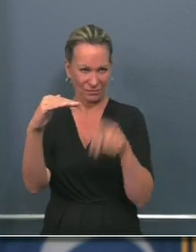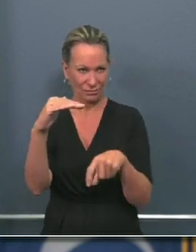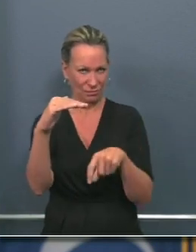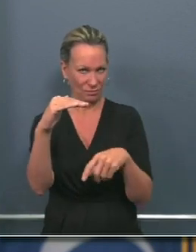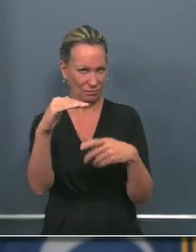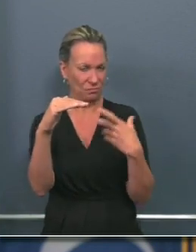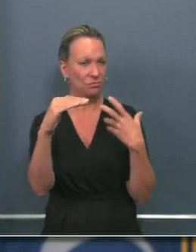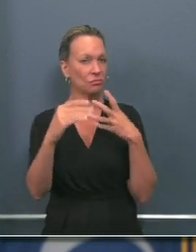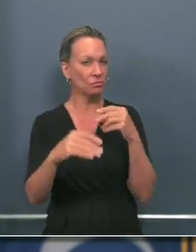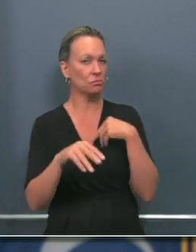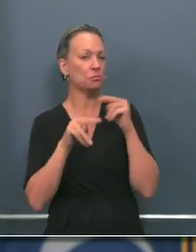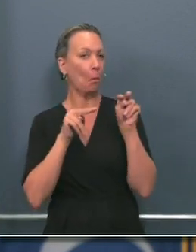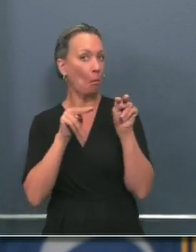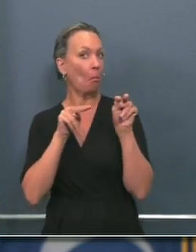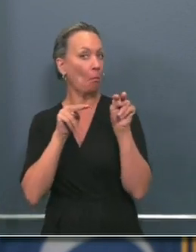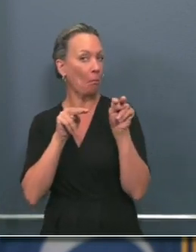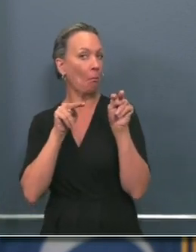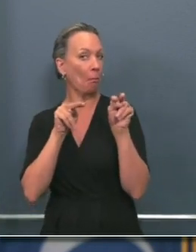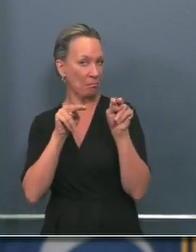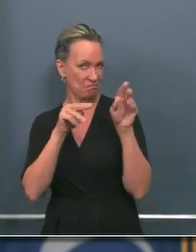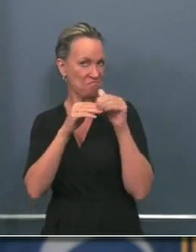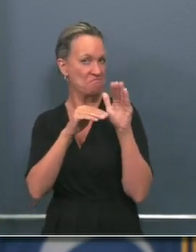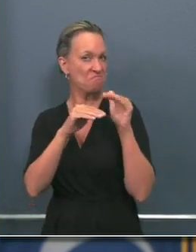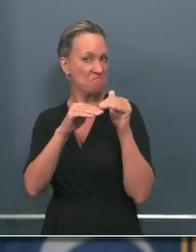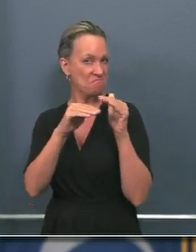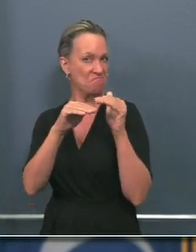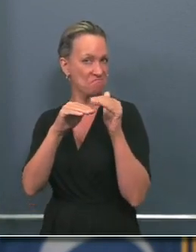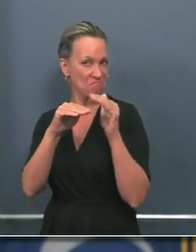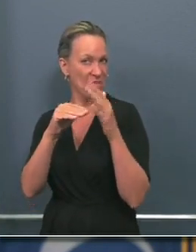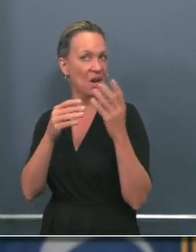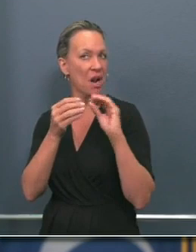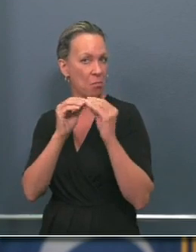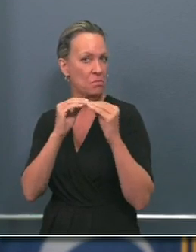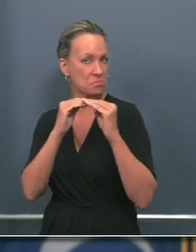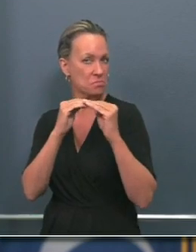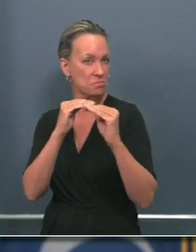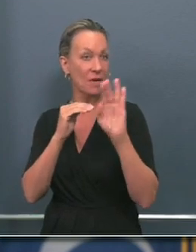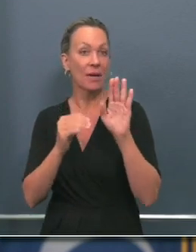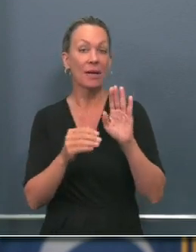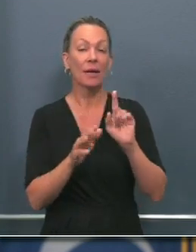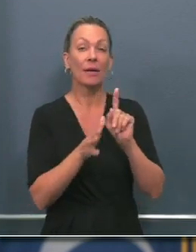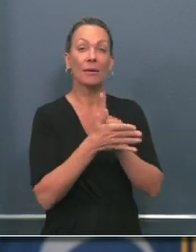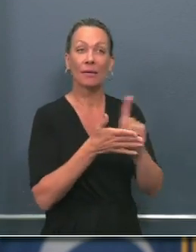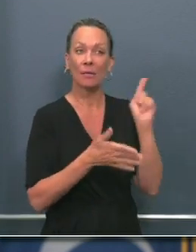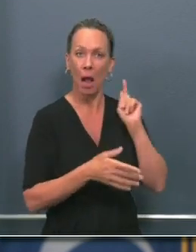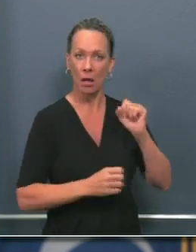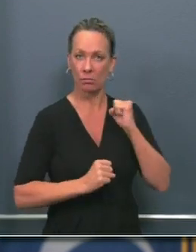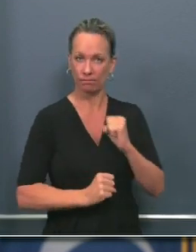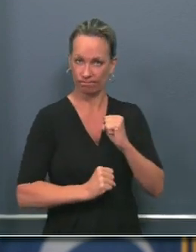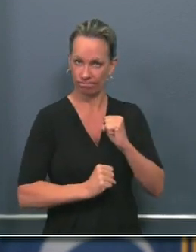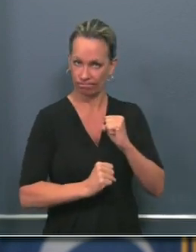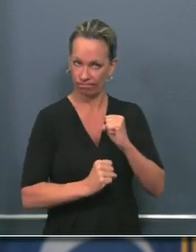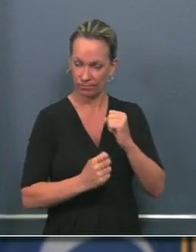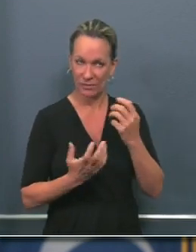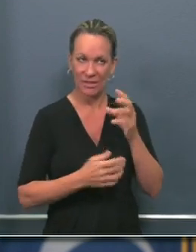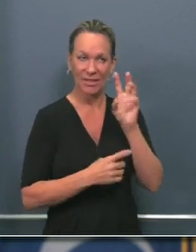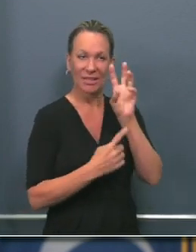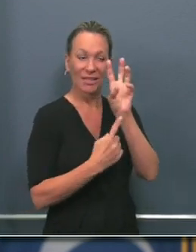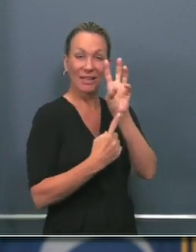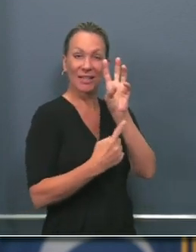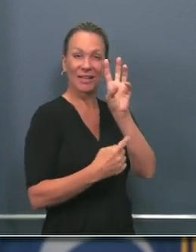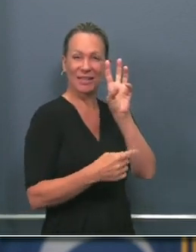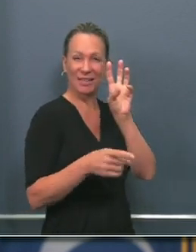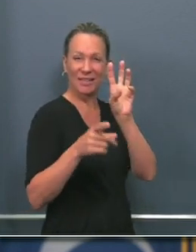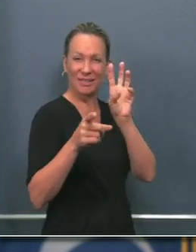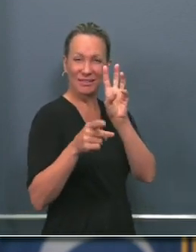you, and I appreciate you referencing a week ago, this 7-day positivity tests, which are important. Those